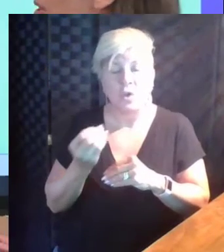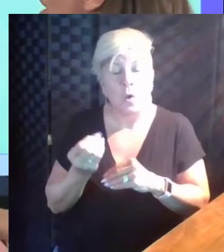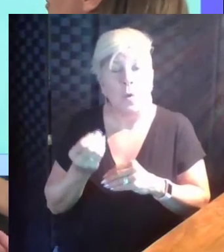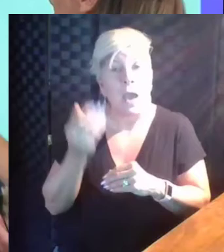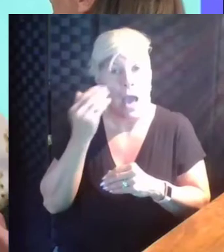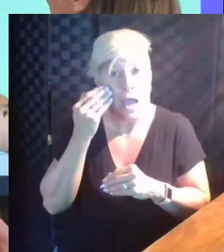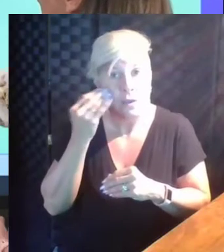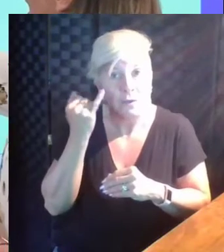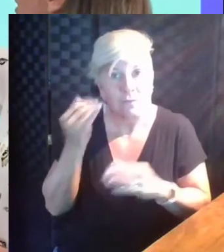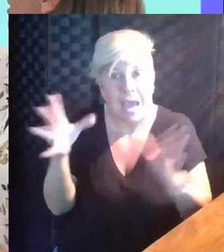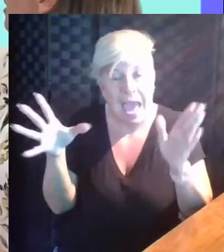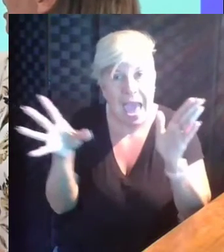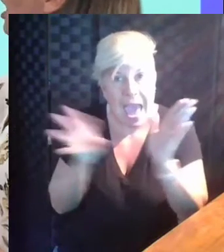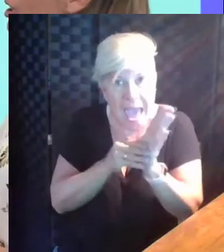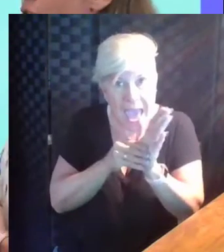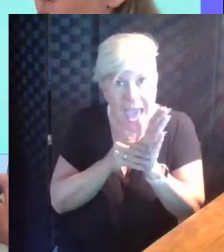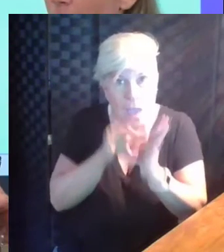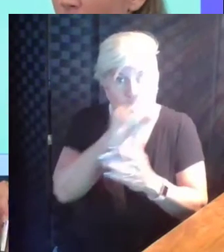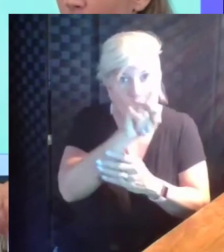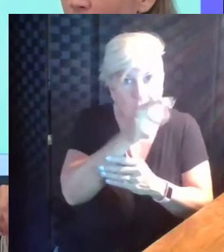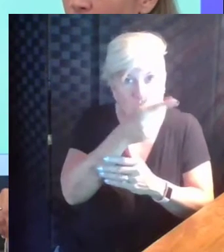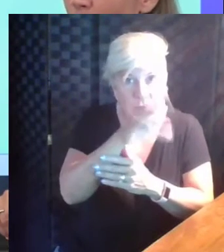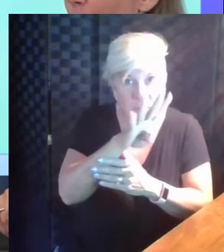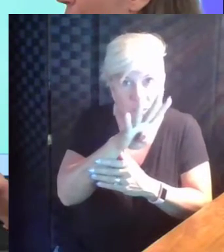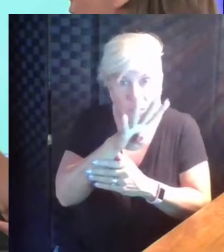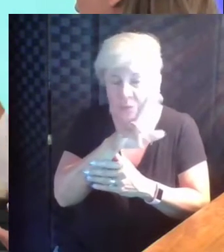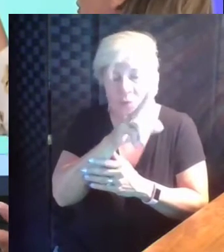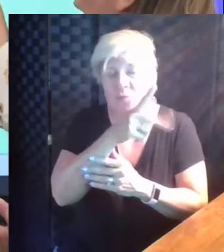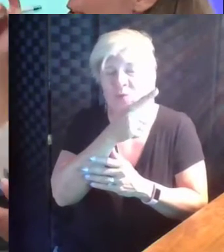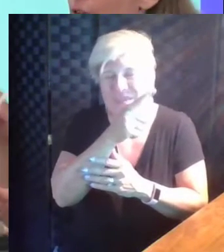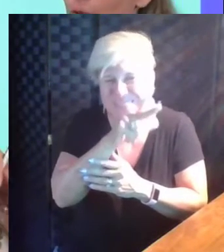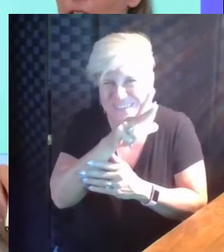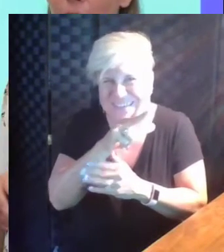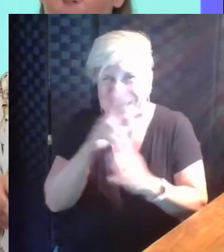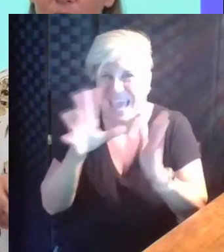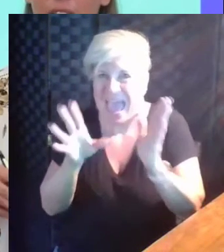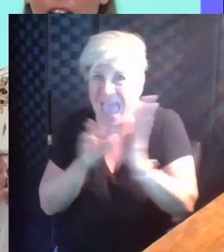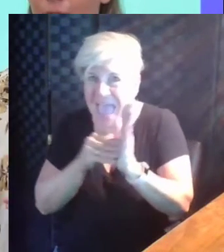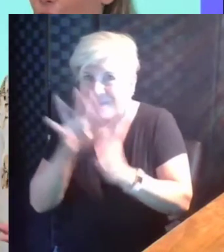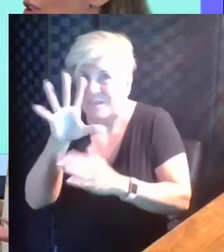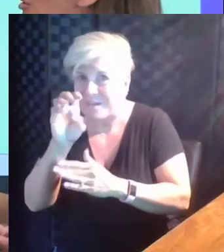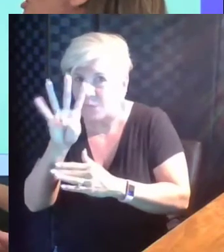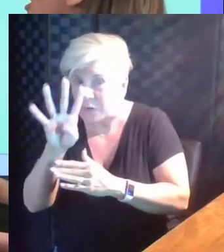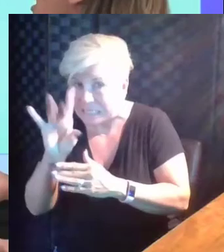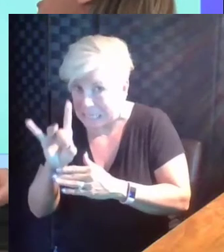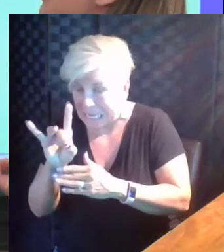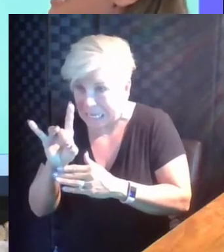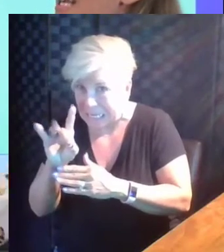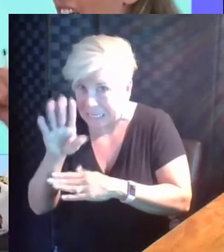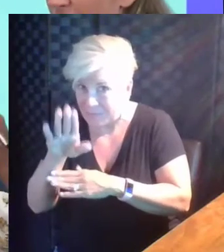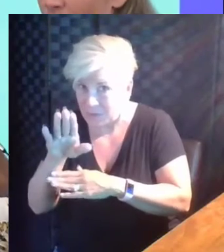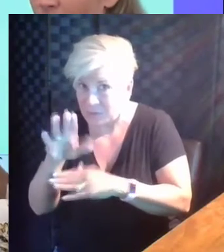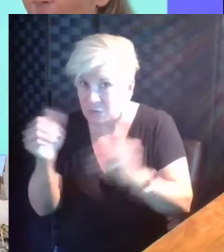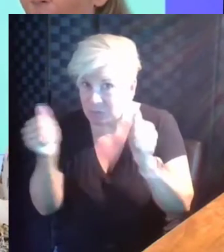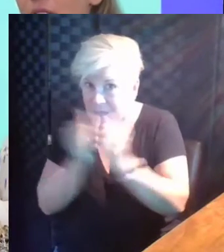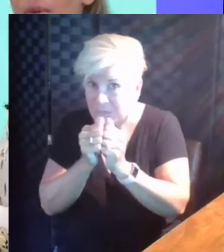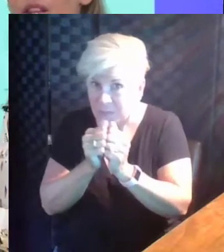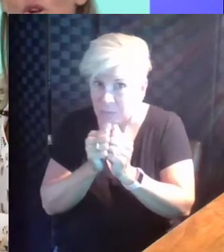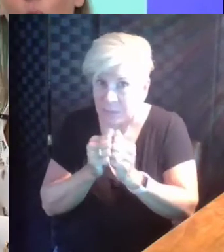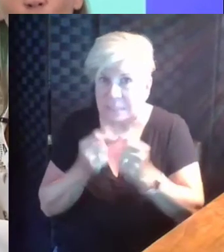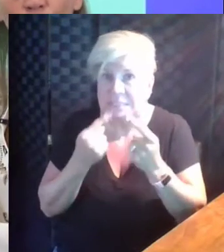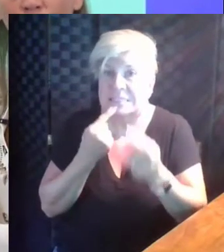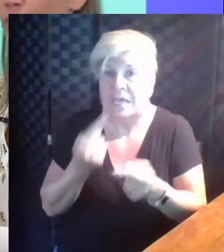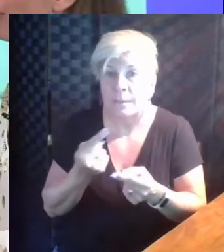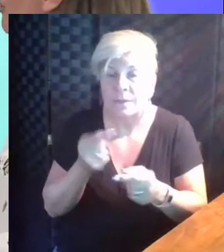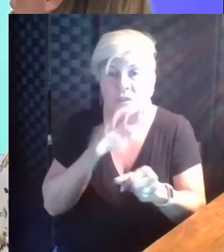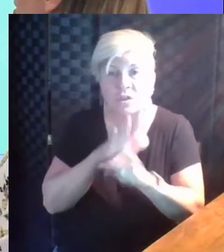I know that if I add 123 books from the morning and 548 books in the afternoon, together, that will tell me